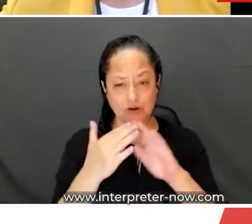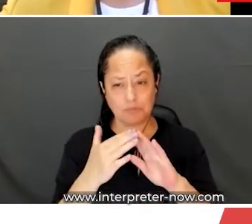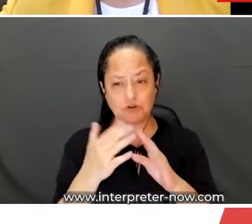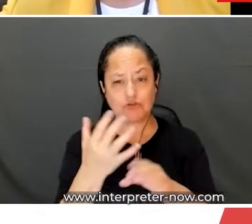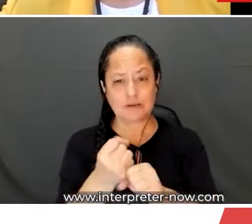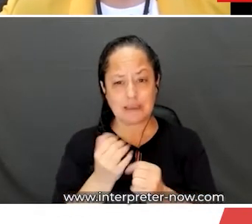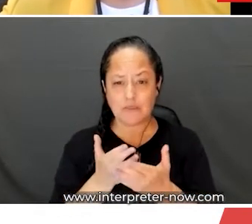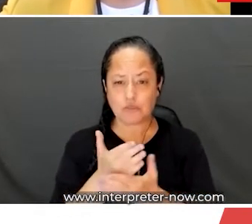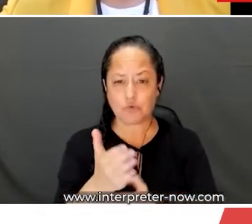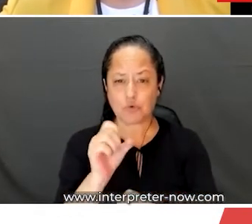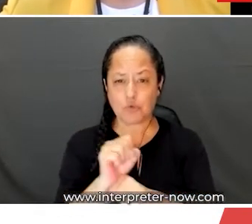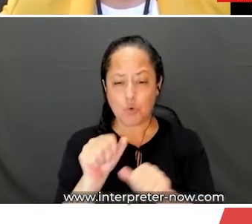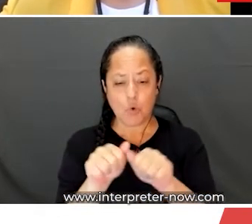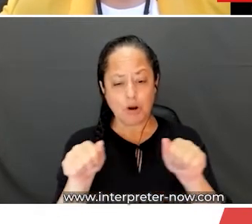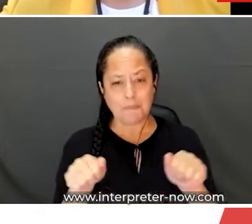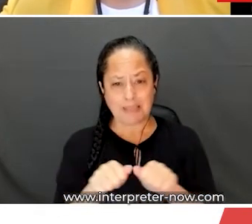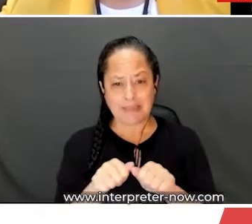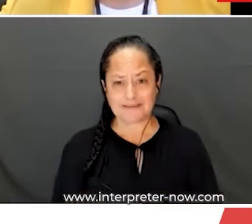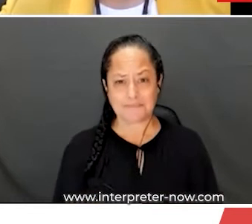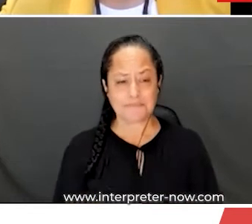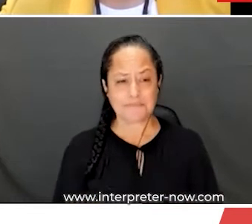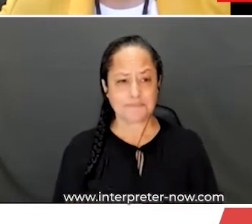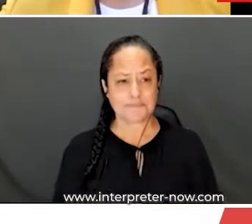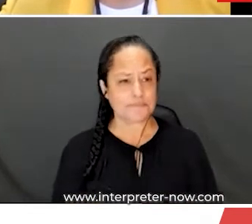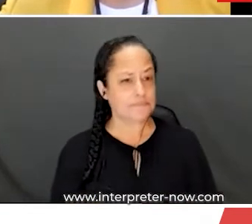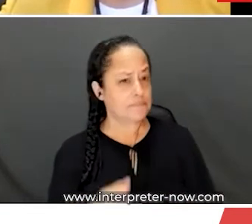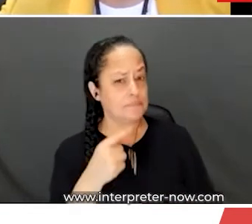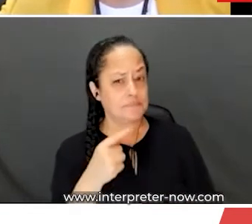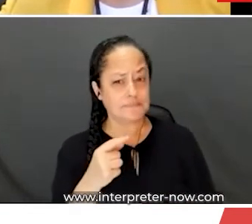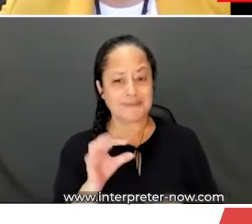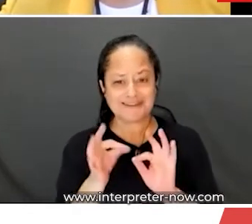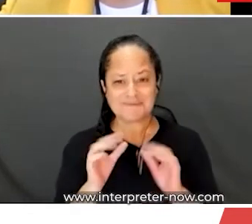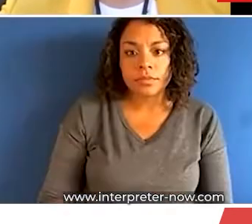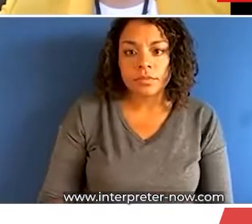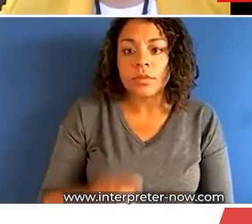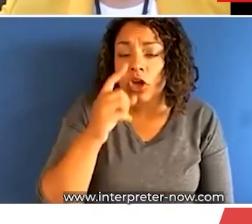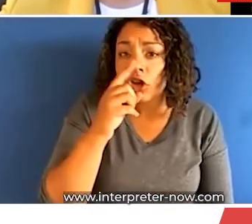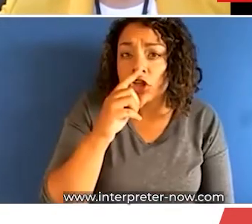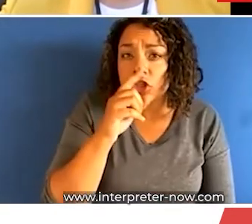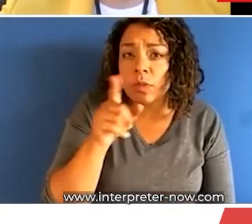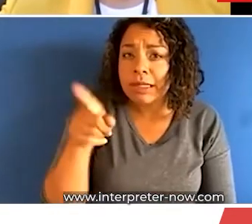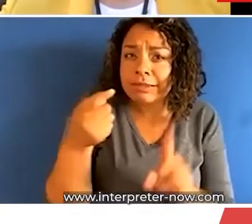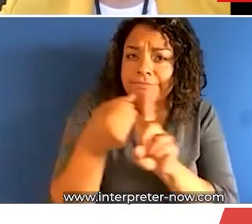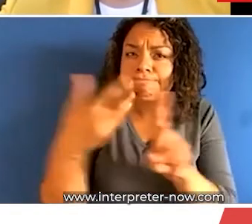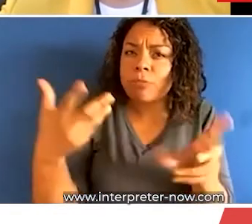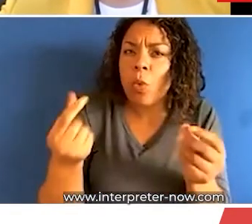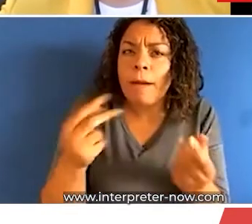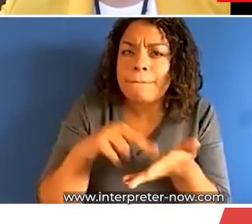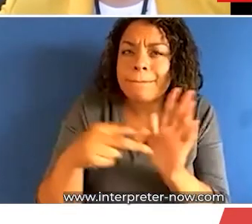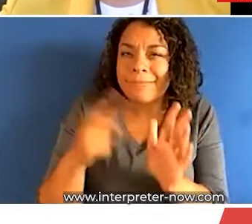the workforce and the workplace. Can you say a bit more about what you mean on that last point, Maica?